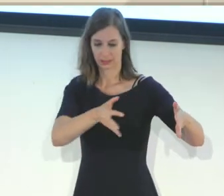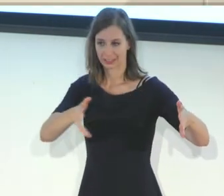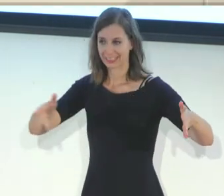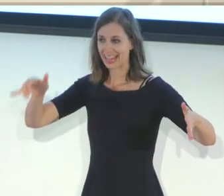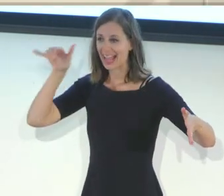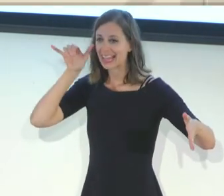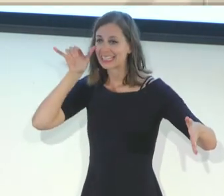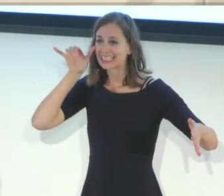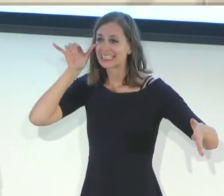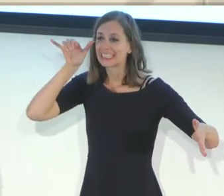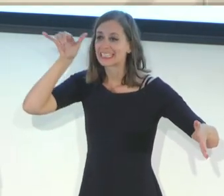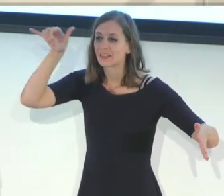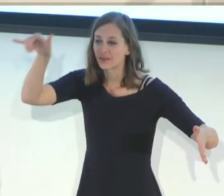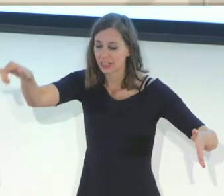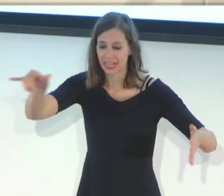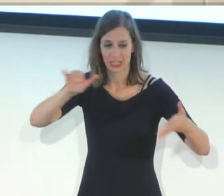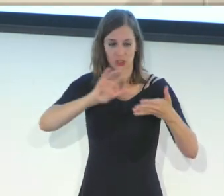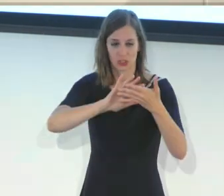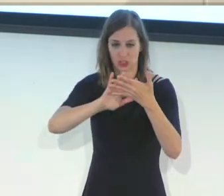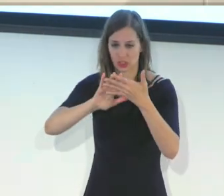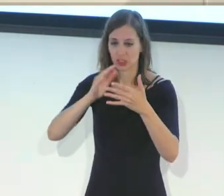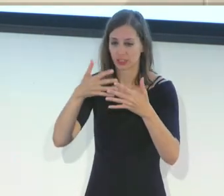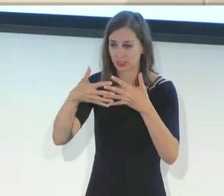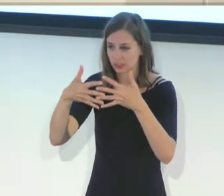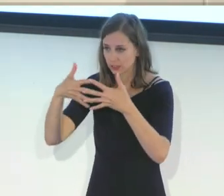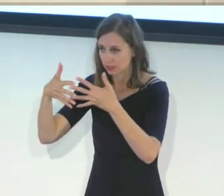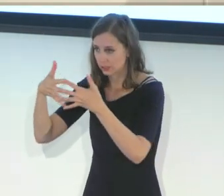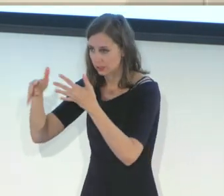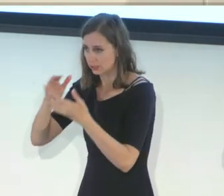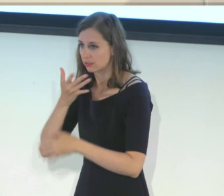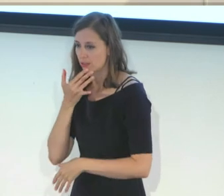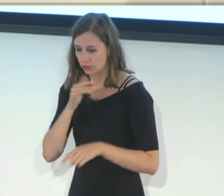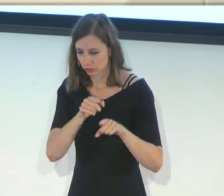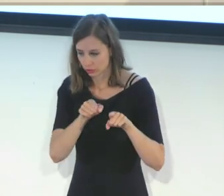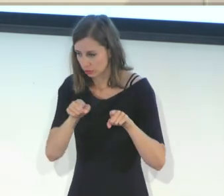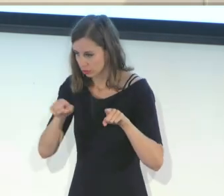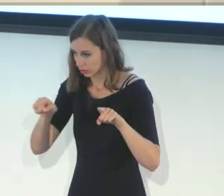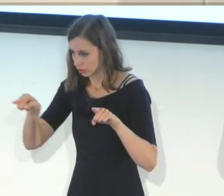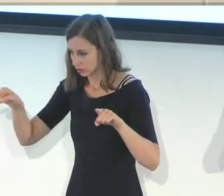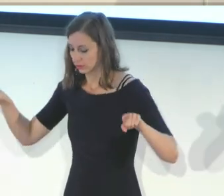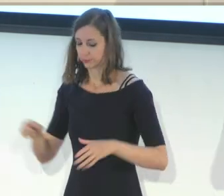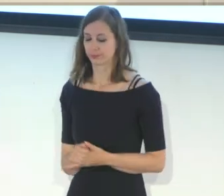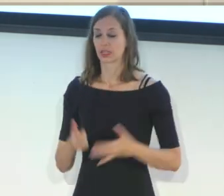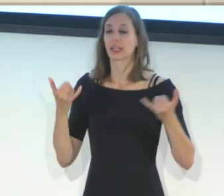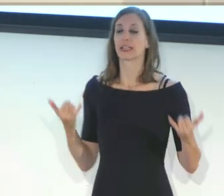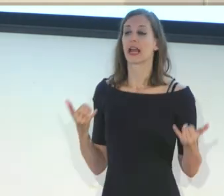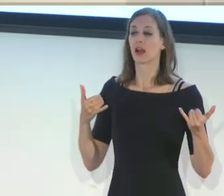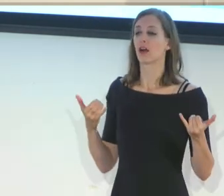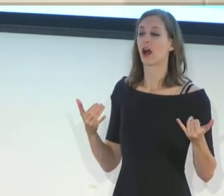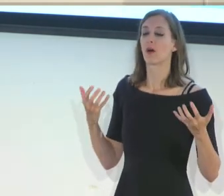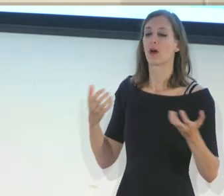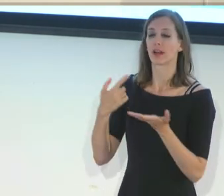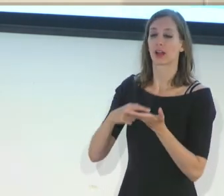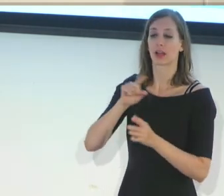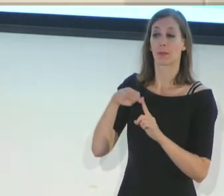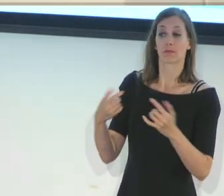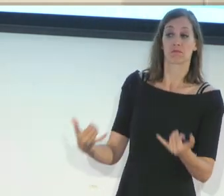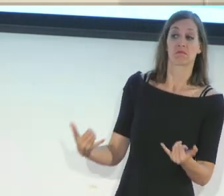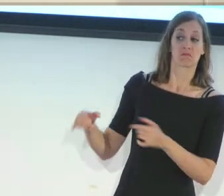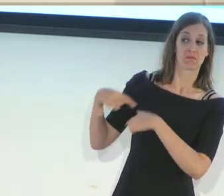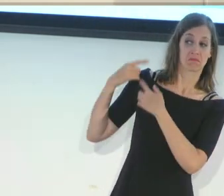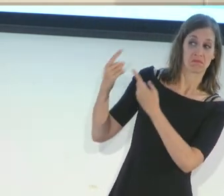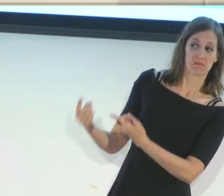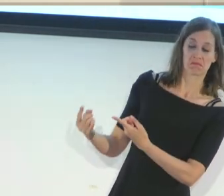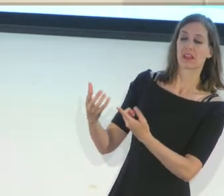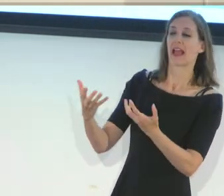So now I'm going to switch gears a little bit and talk a little bit about where we've been, and then I'll talk a little bit about where we might be headed. So I mentioned